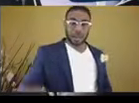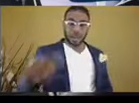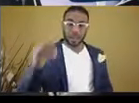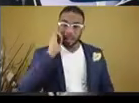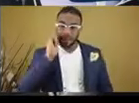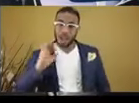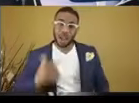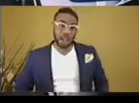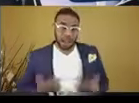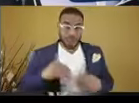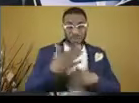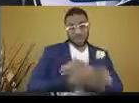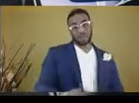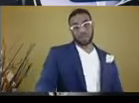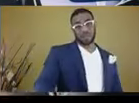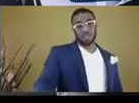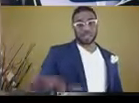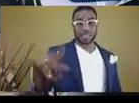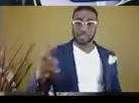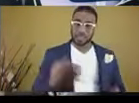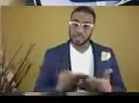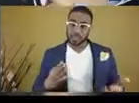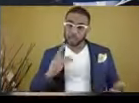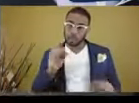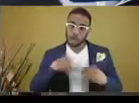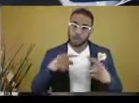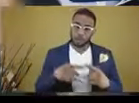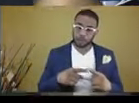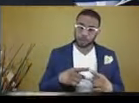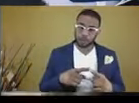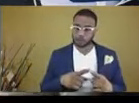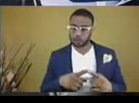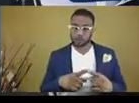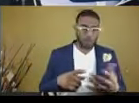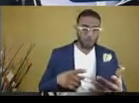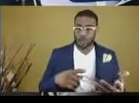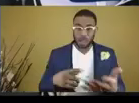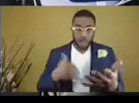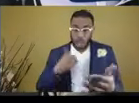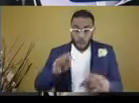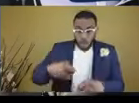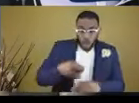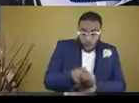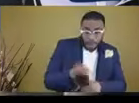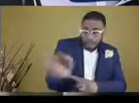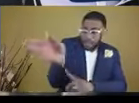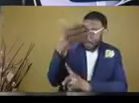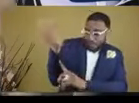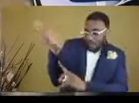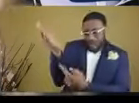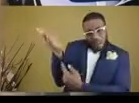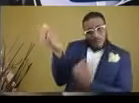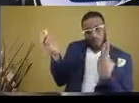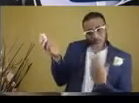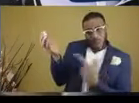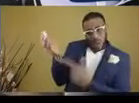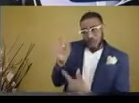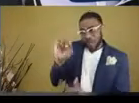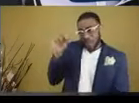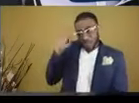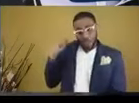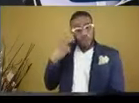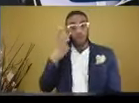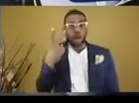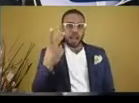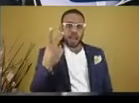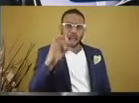our lives in this country. The second thing is, we were talking about how they weaponized the flag. That what we saw on the Capitol is we saw the